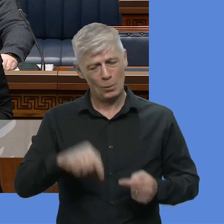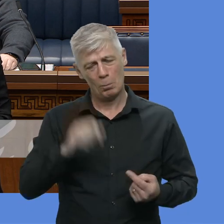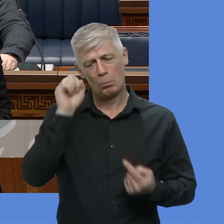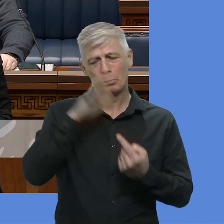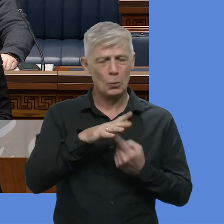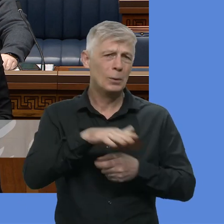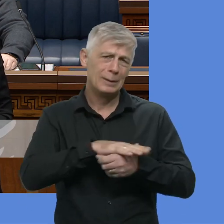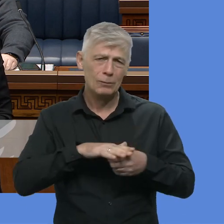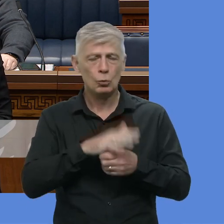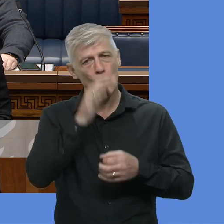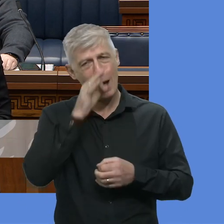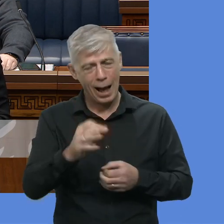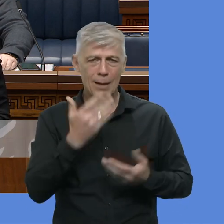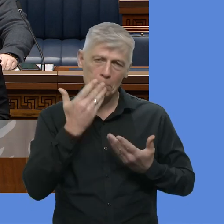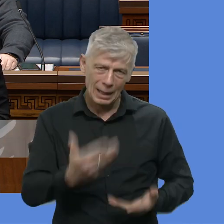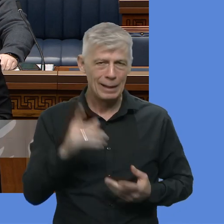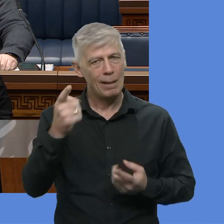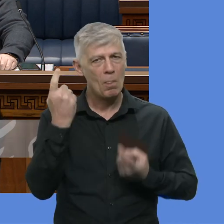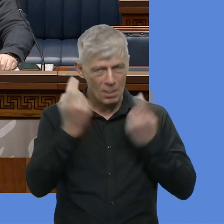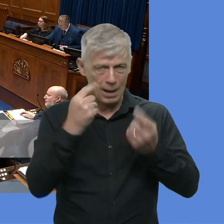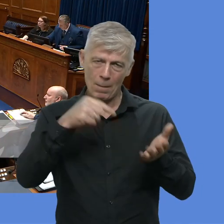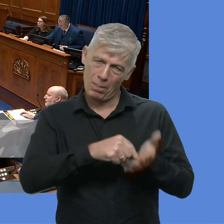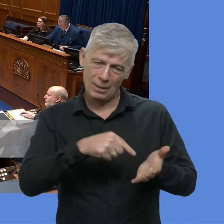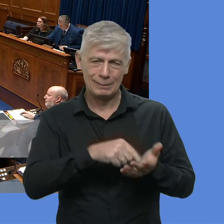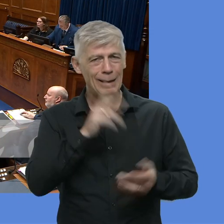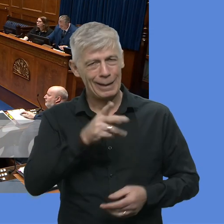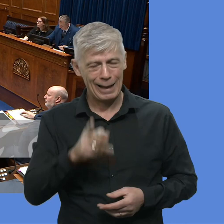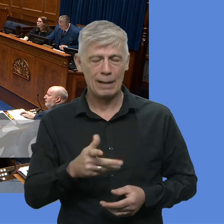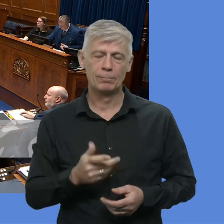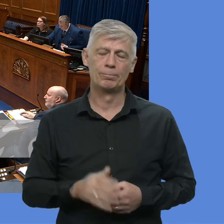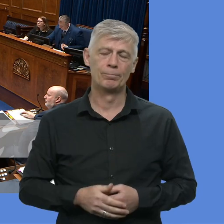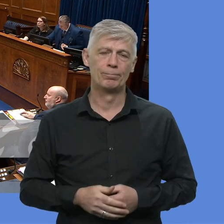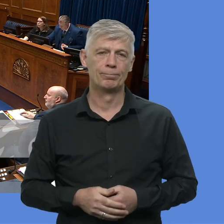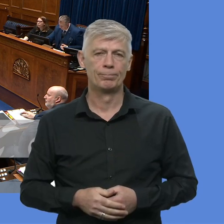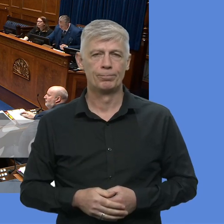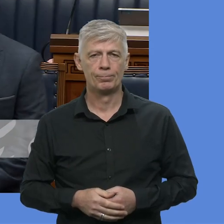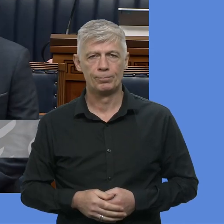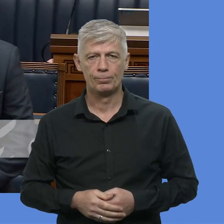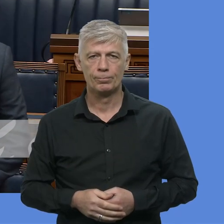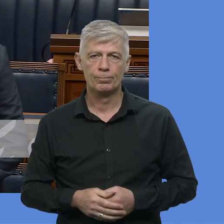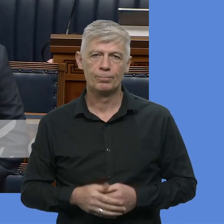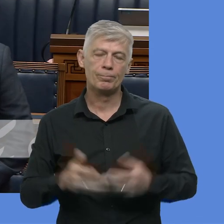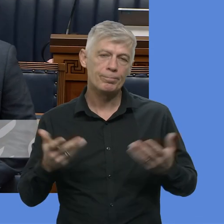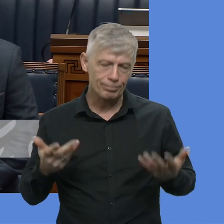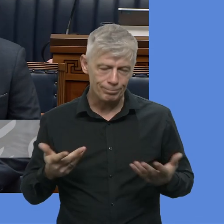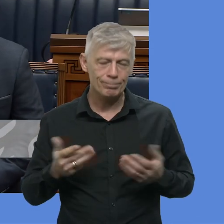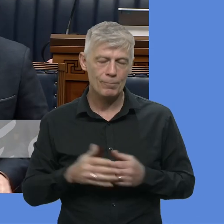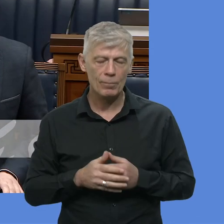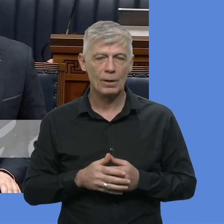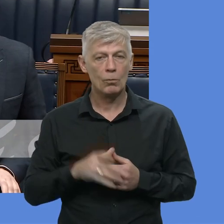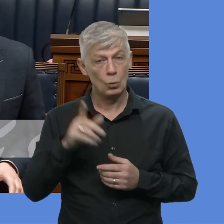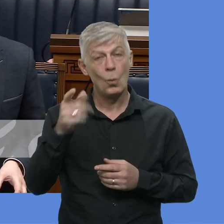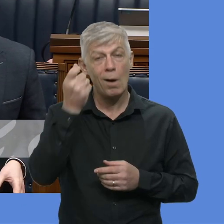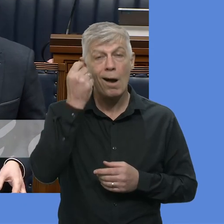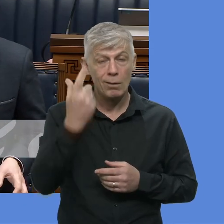and I would ask the Minister to strongly reconsider that. Minister. Well, Mr. Speaker, the member will